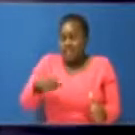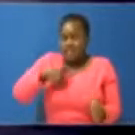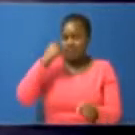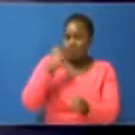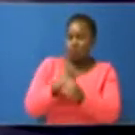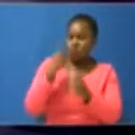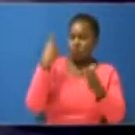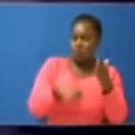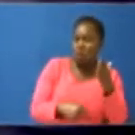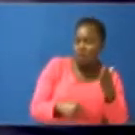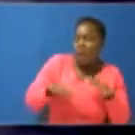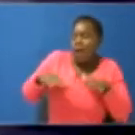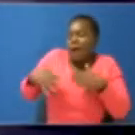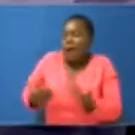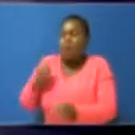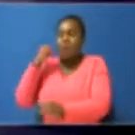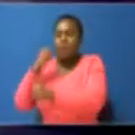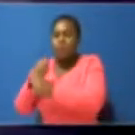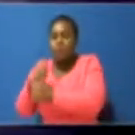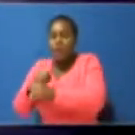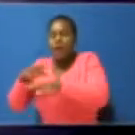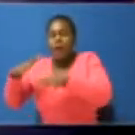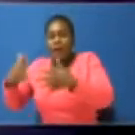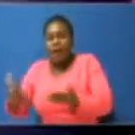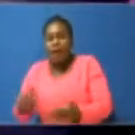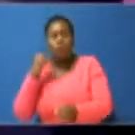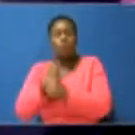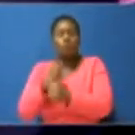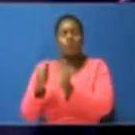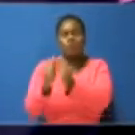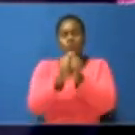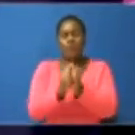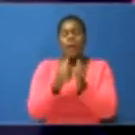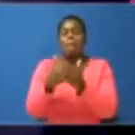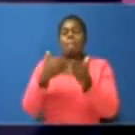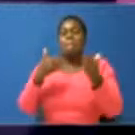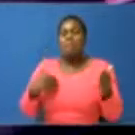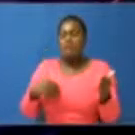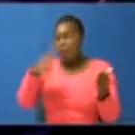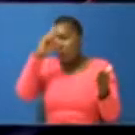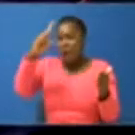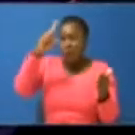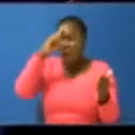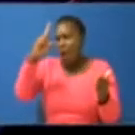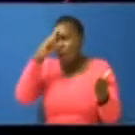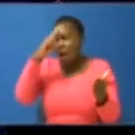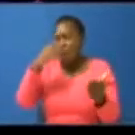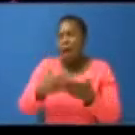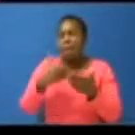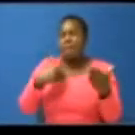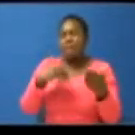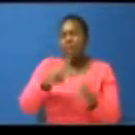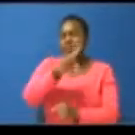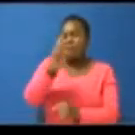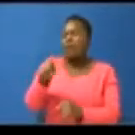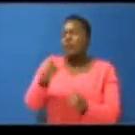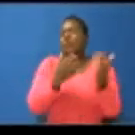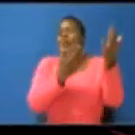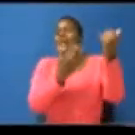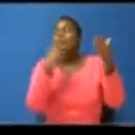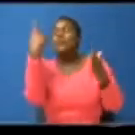going to do for them and how we are going to do it and how we are going to do it together without preempting what my colleagues mark masaya and zubaida will do what are your